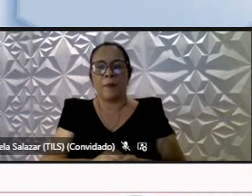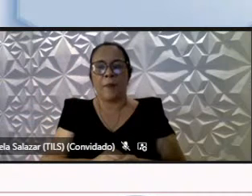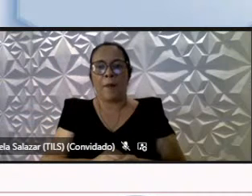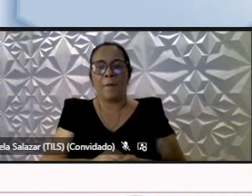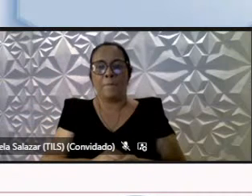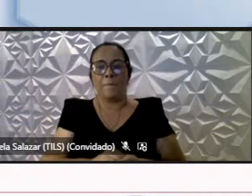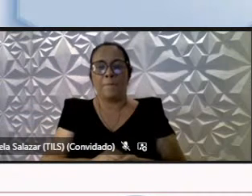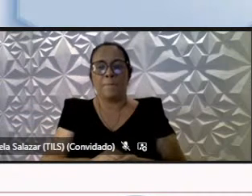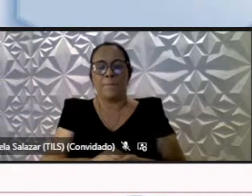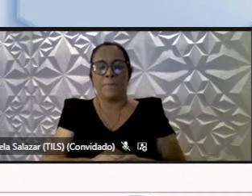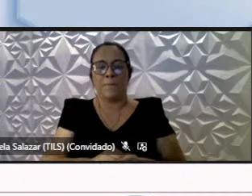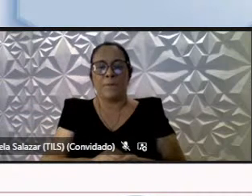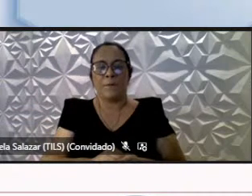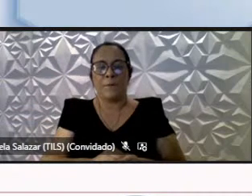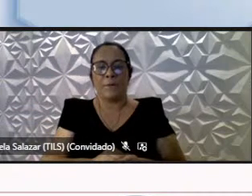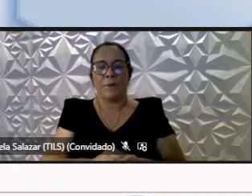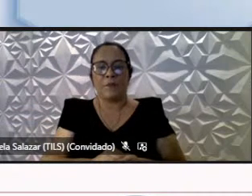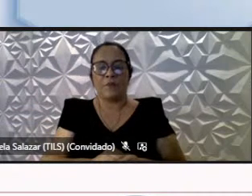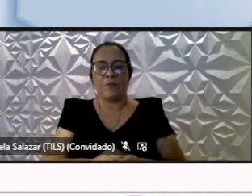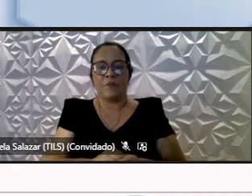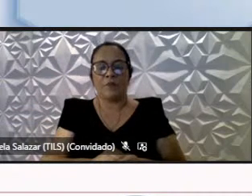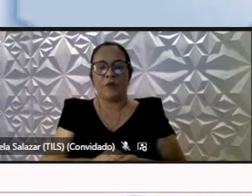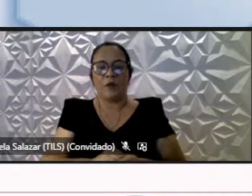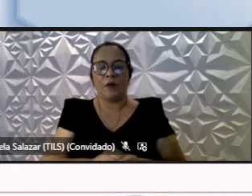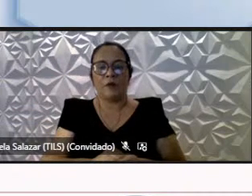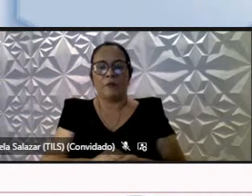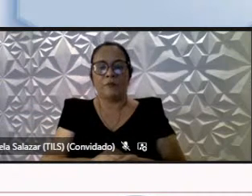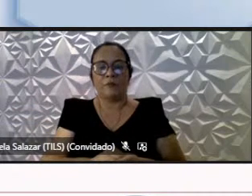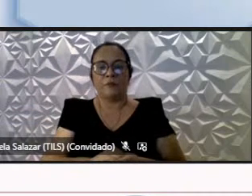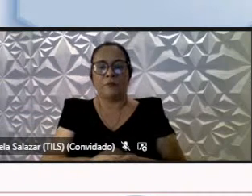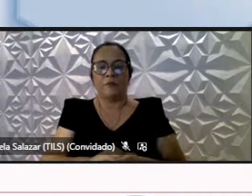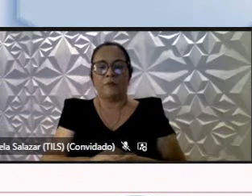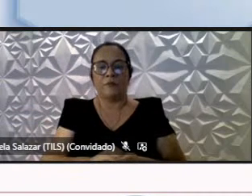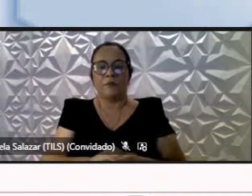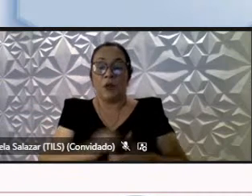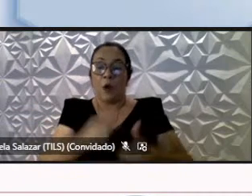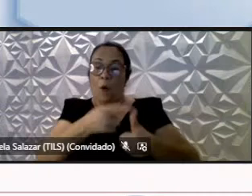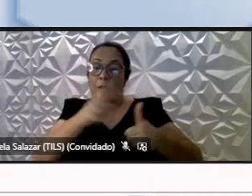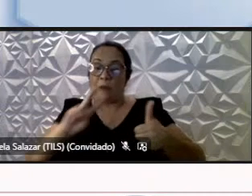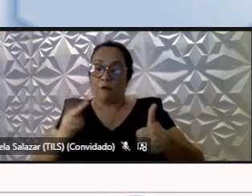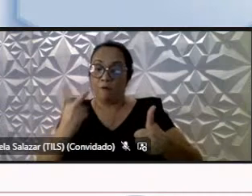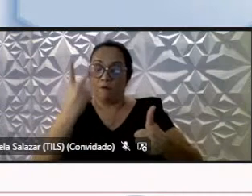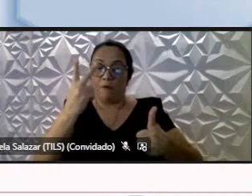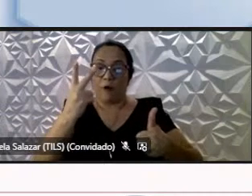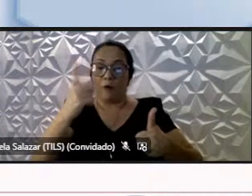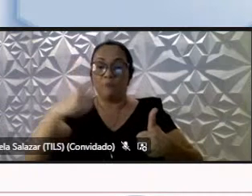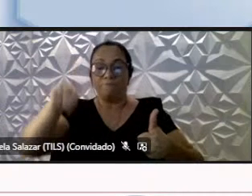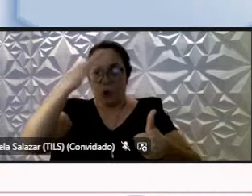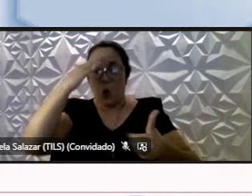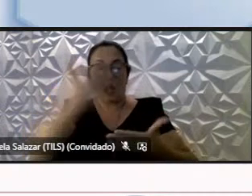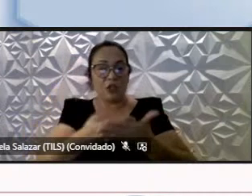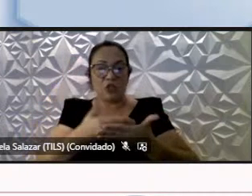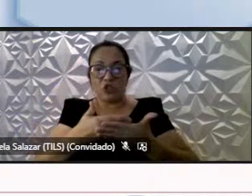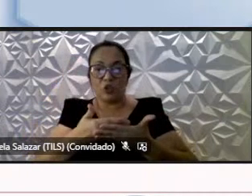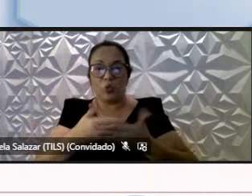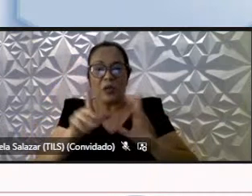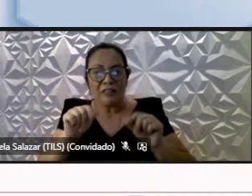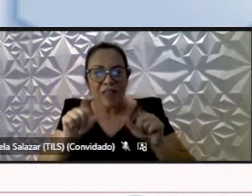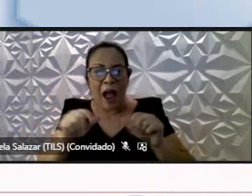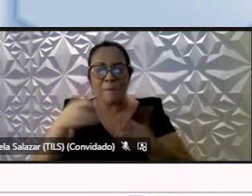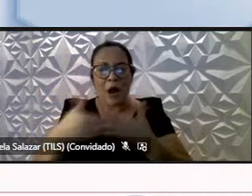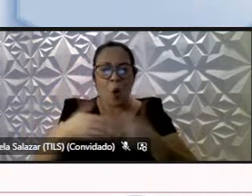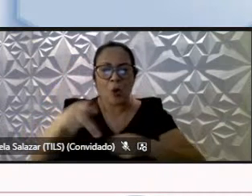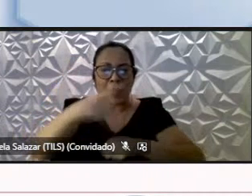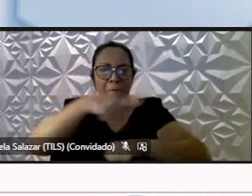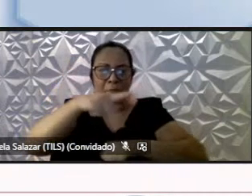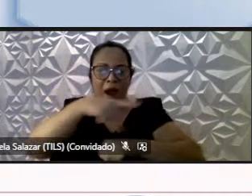the individual dignity of a human being. O primeiro deles, eu acredito que isso valha para qualquer país, qualquer sociedade,